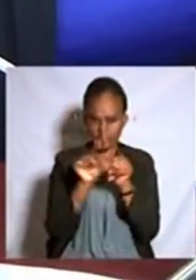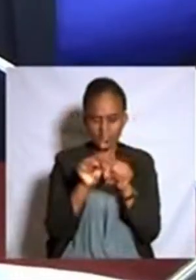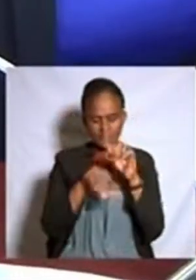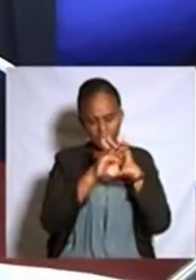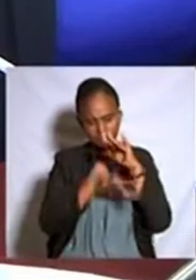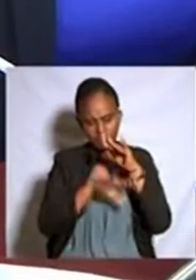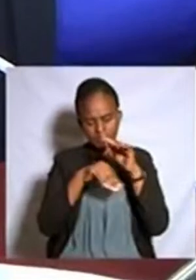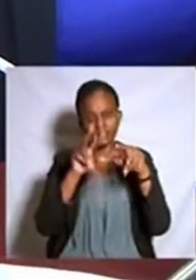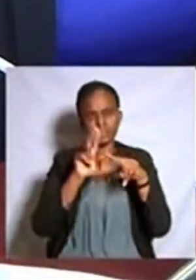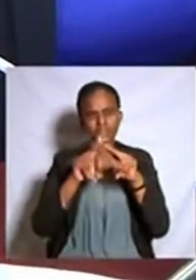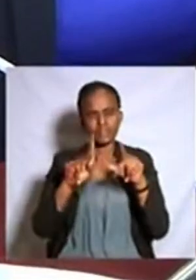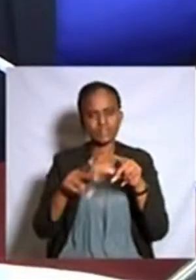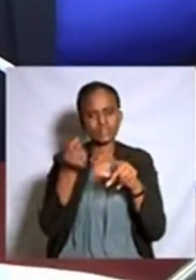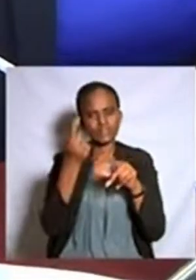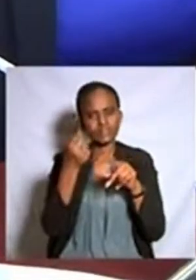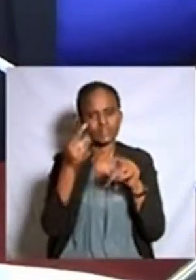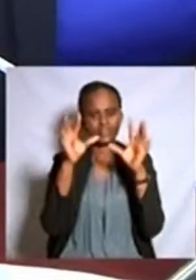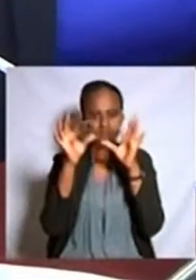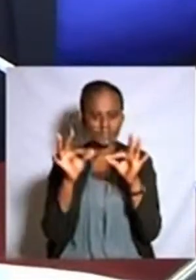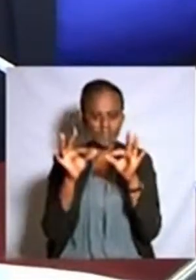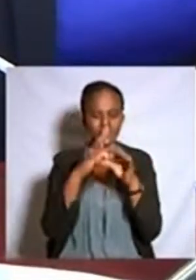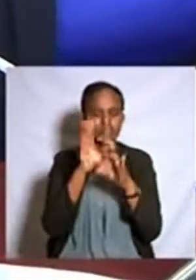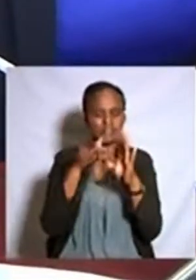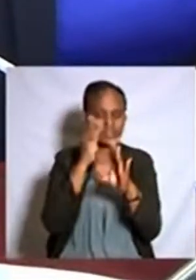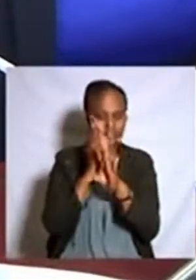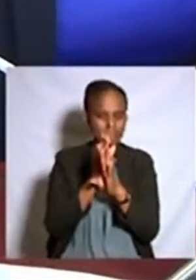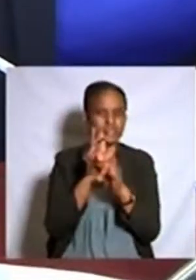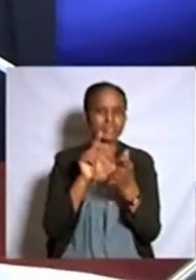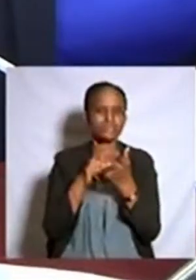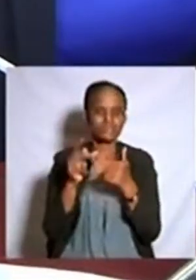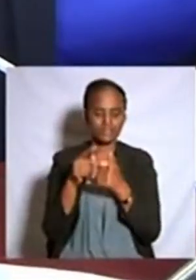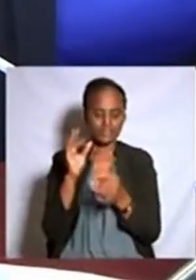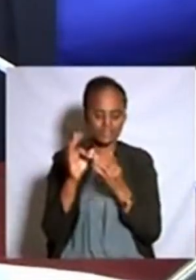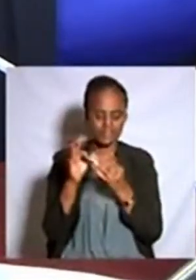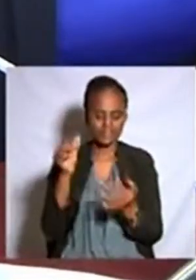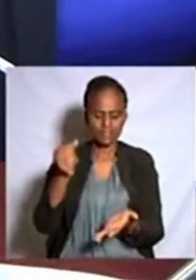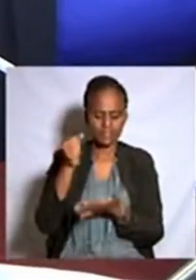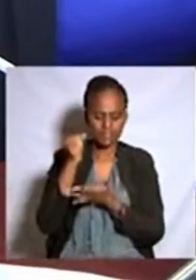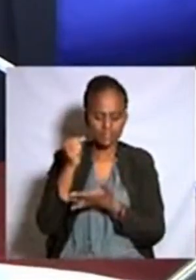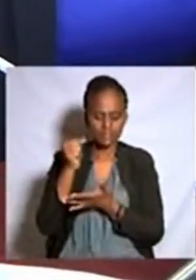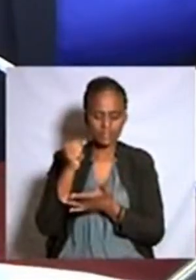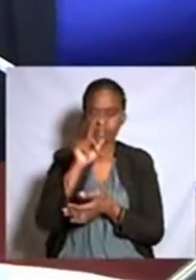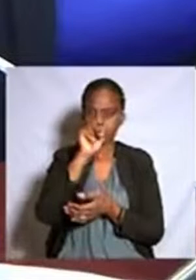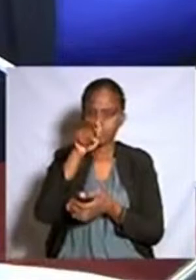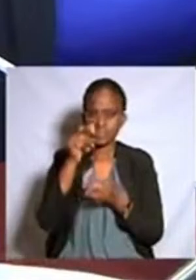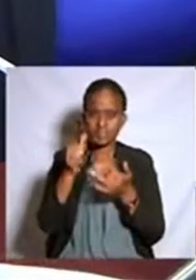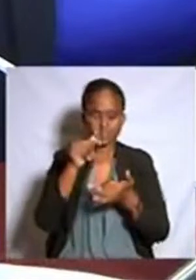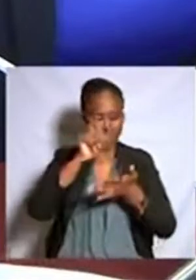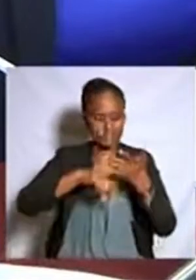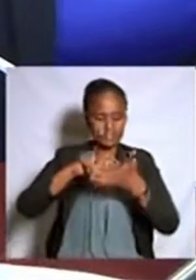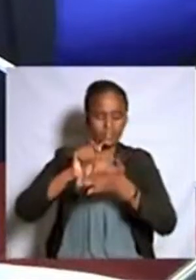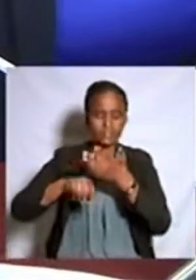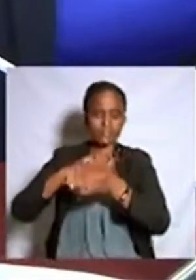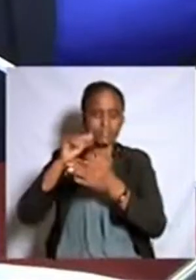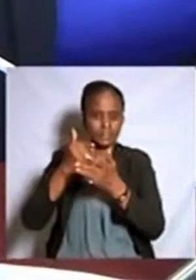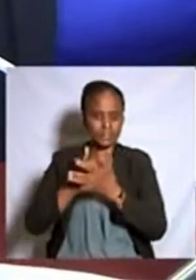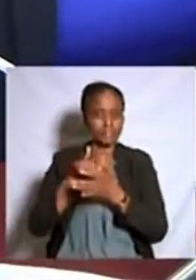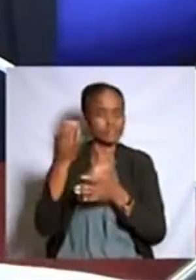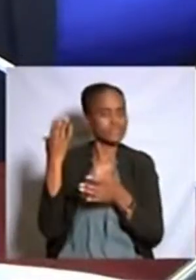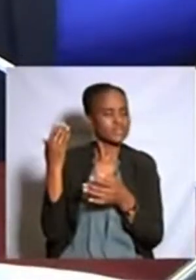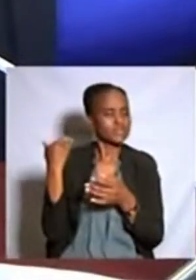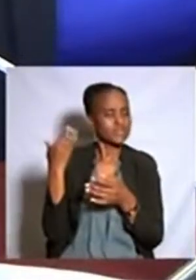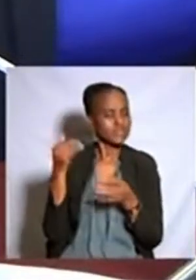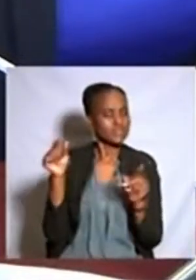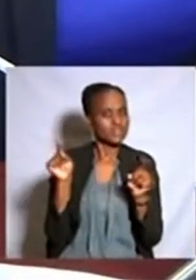Chair. 11 accounts relating to a mortgage scheme with budget insurance. The court passed